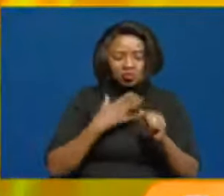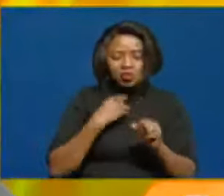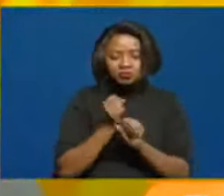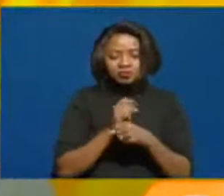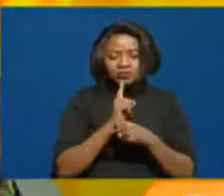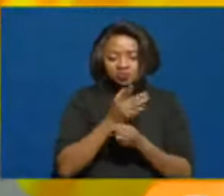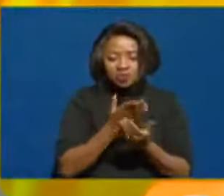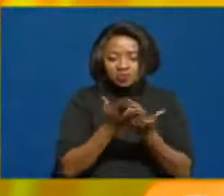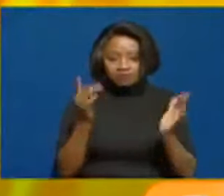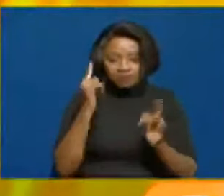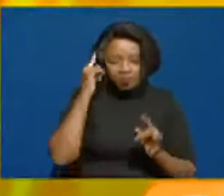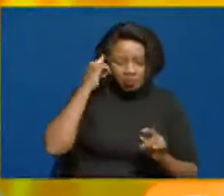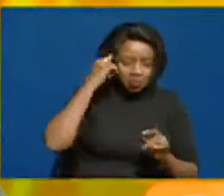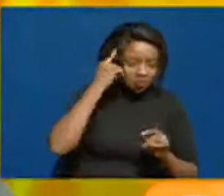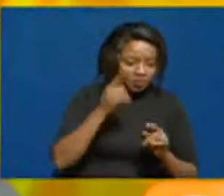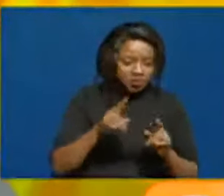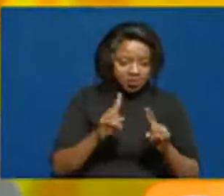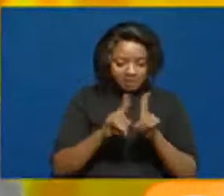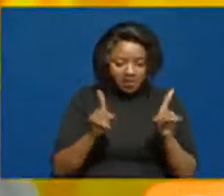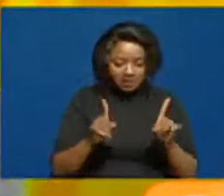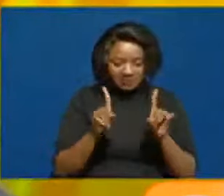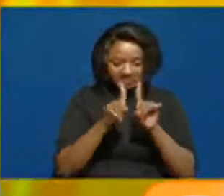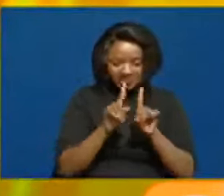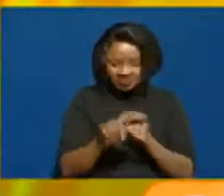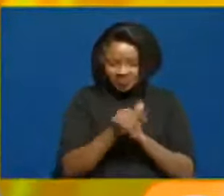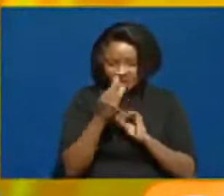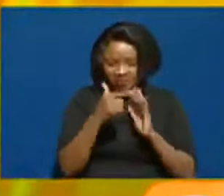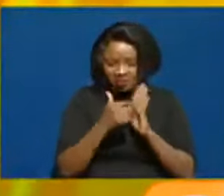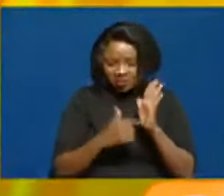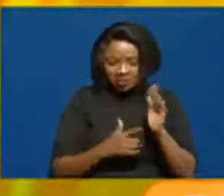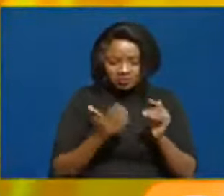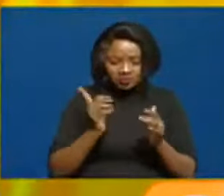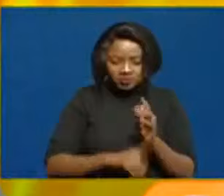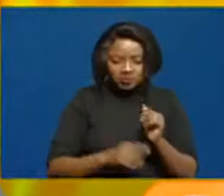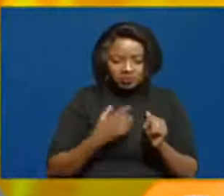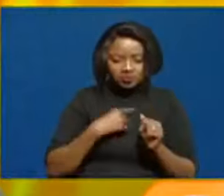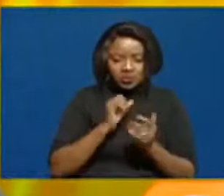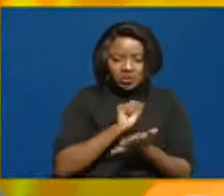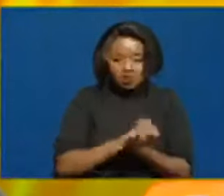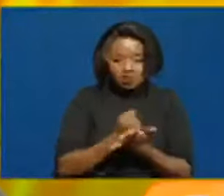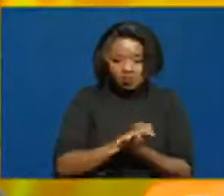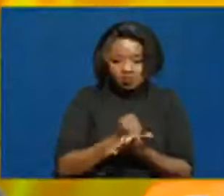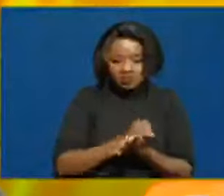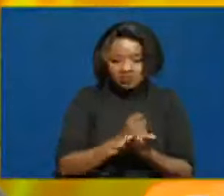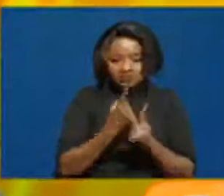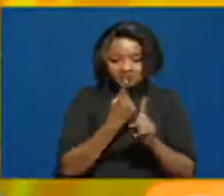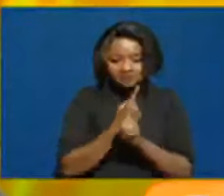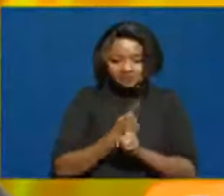with. Yeah. The other thing, we also do audit of the regulated facilities, where we have